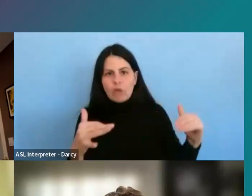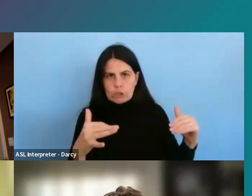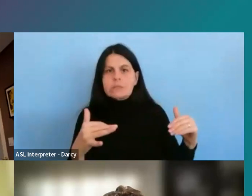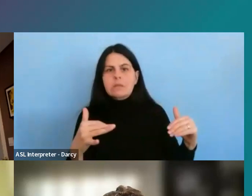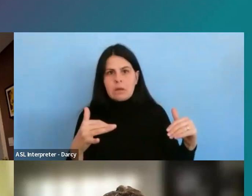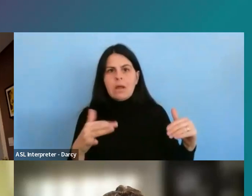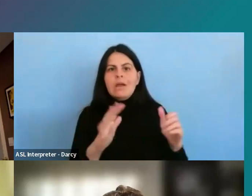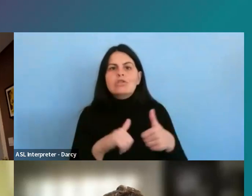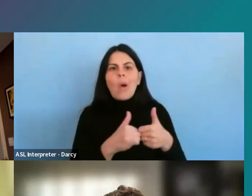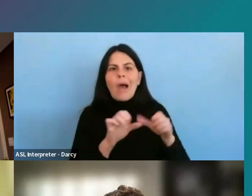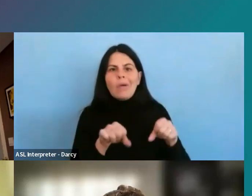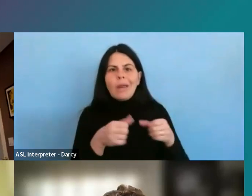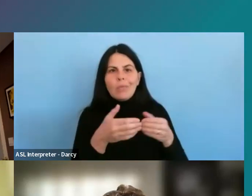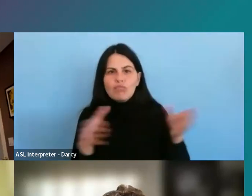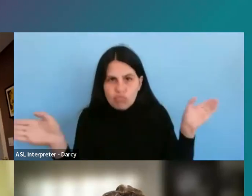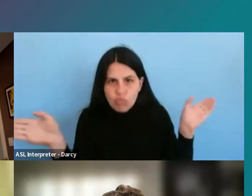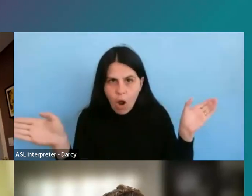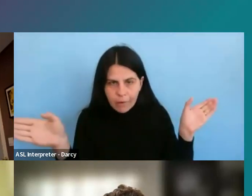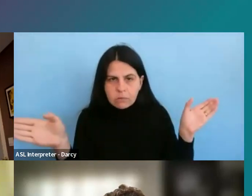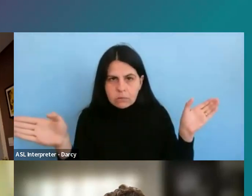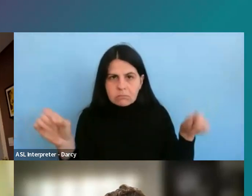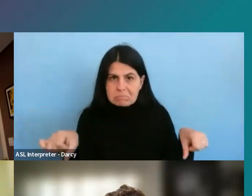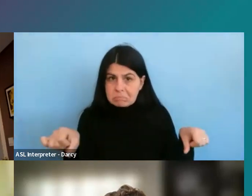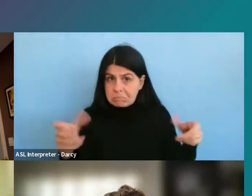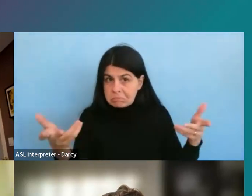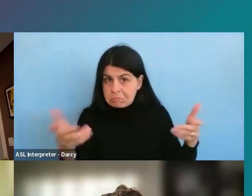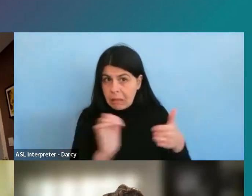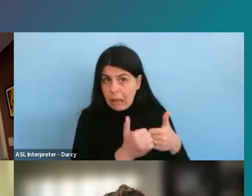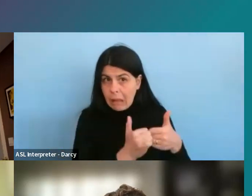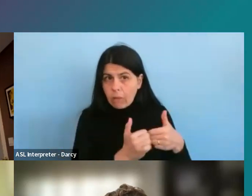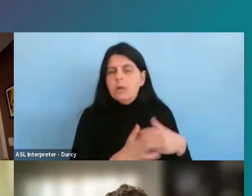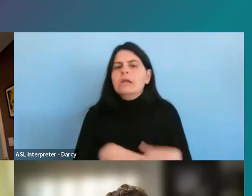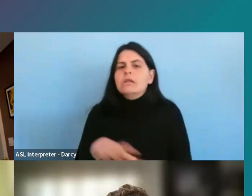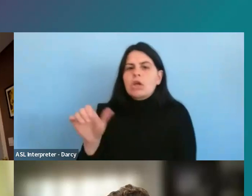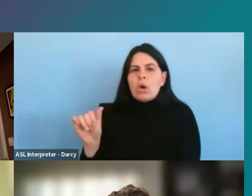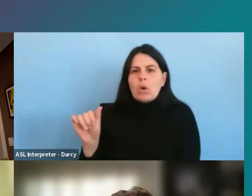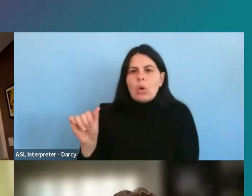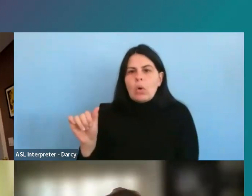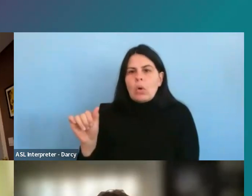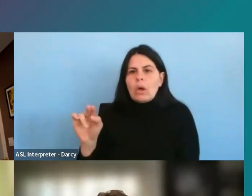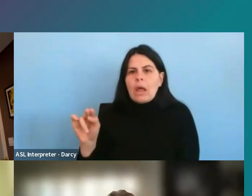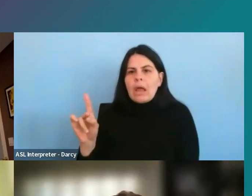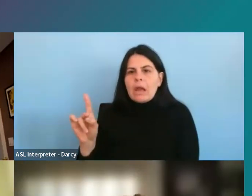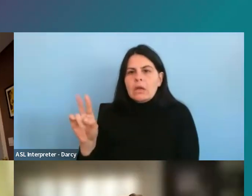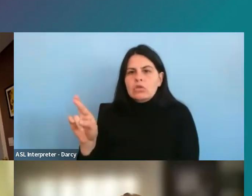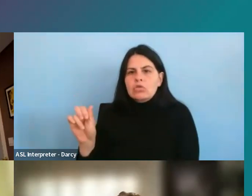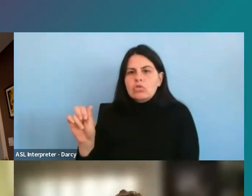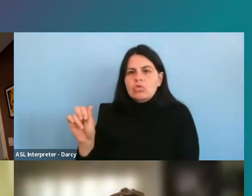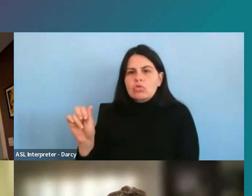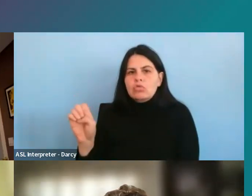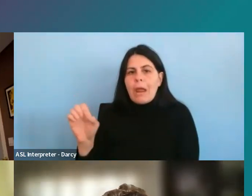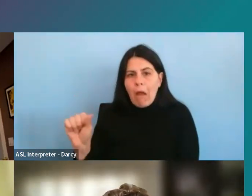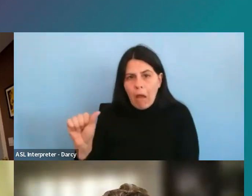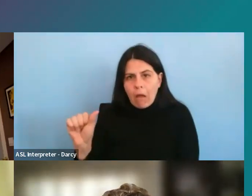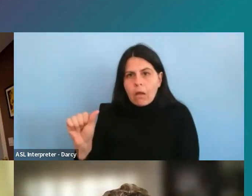we broaden that? So I would love to hear, Andraéa, I'm going to kick off with you and then kind of have a walkabout